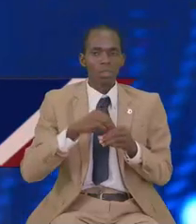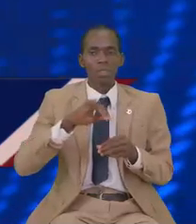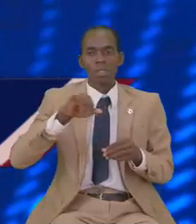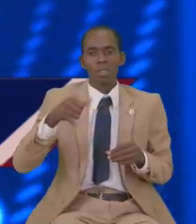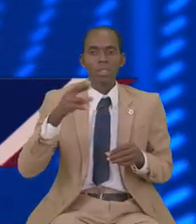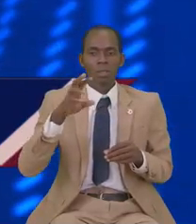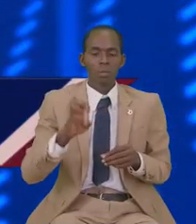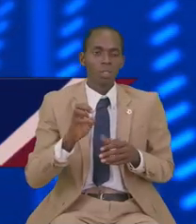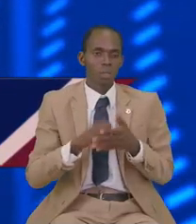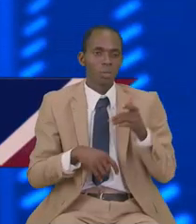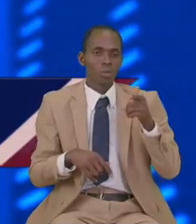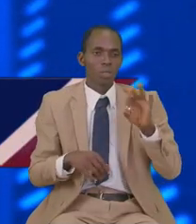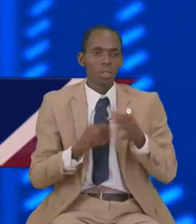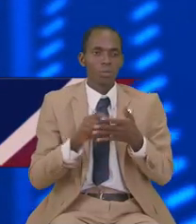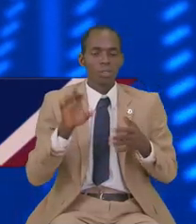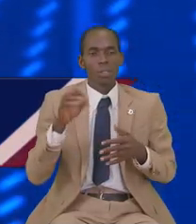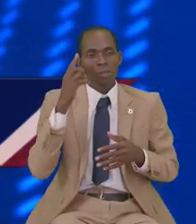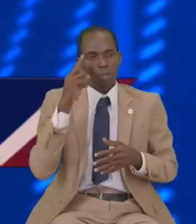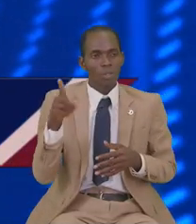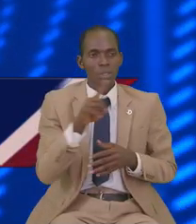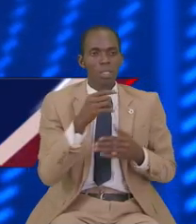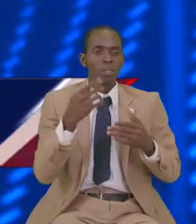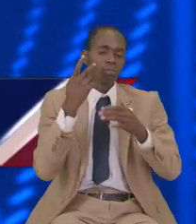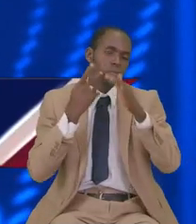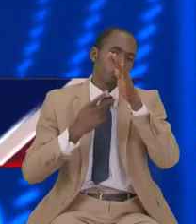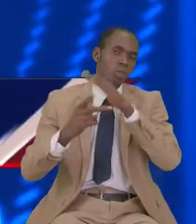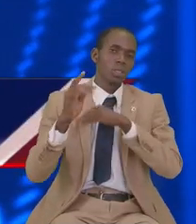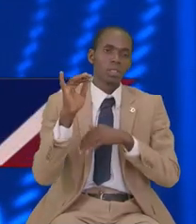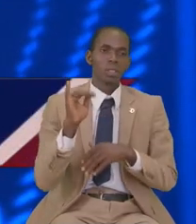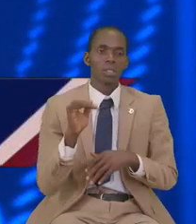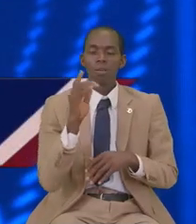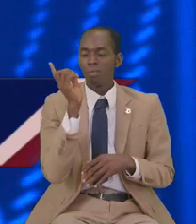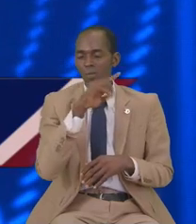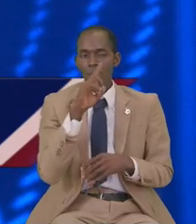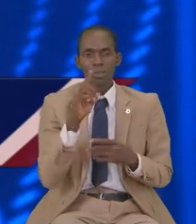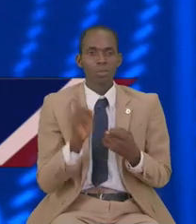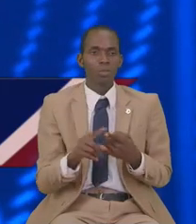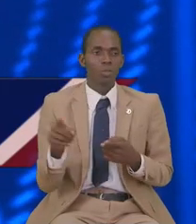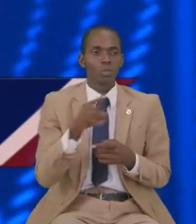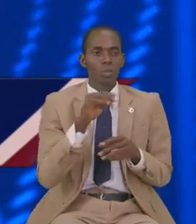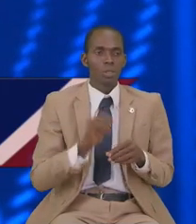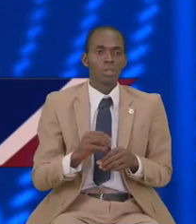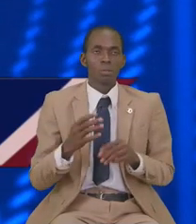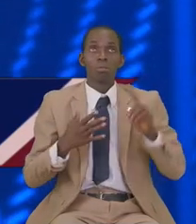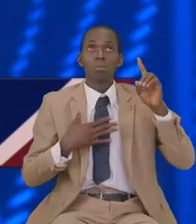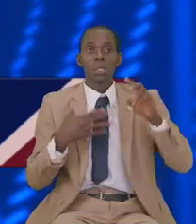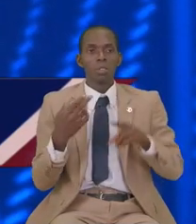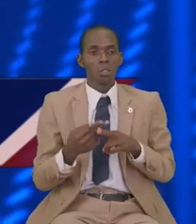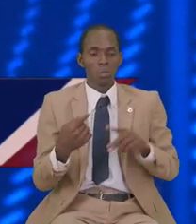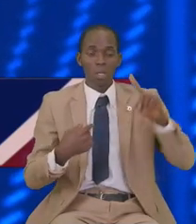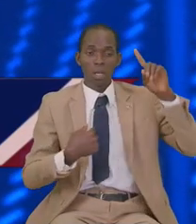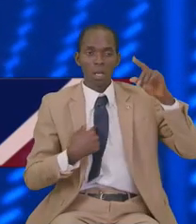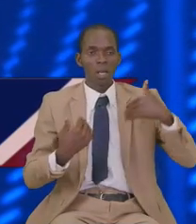9. For they prophesy falsely unto you in my name. I have not sent